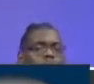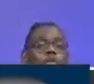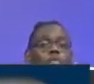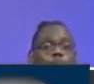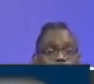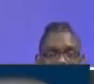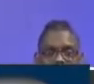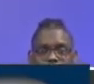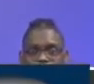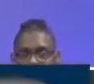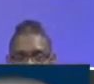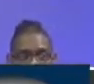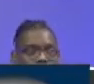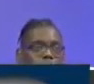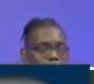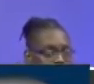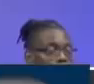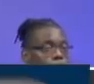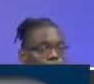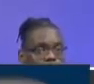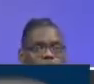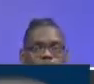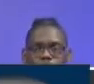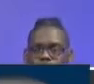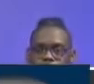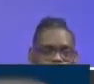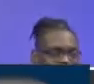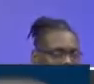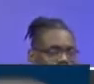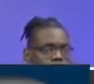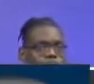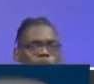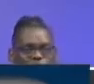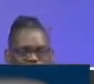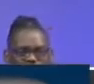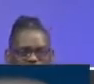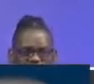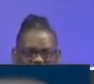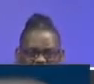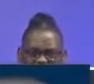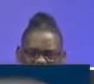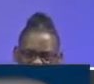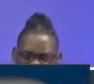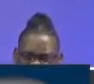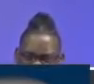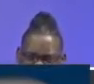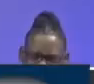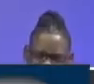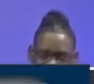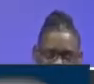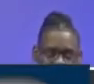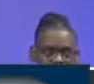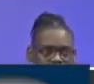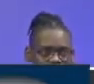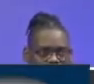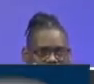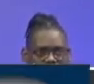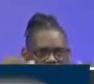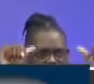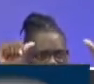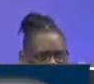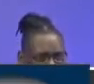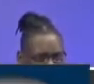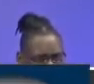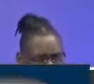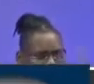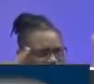line that you see, and there are little tangents that go up, and then the blue line falls down. The Prime Minister brought that graph up. In the United Kingdom,